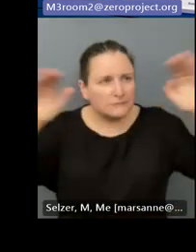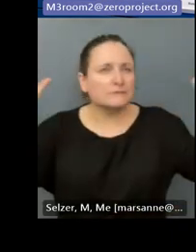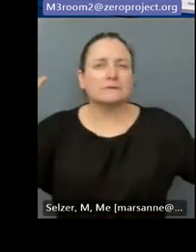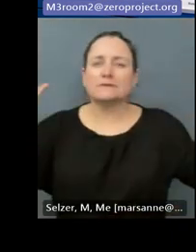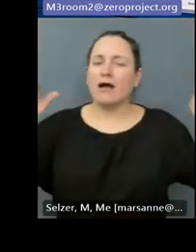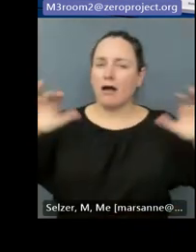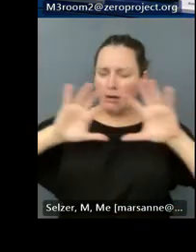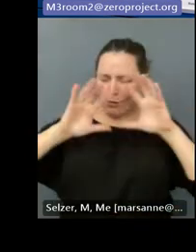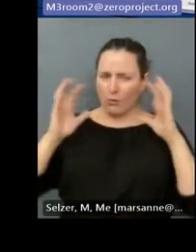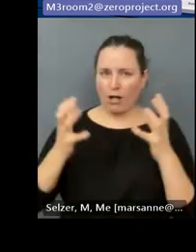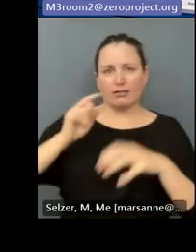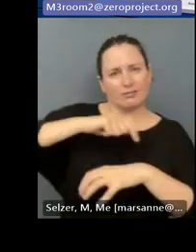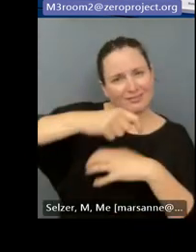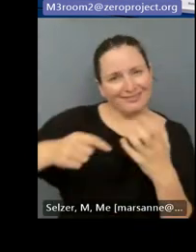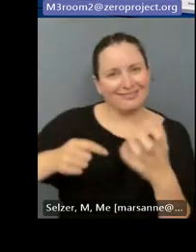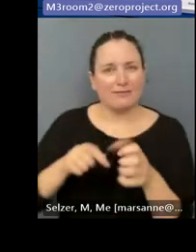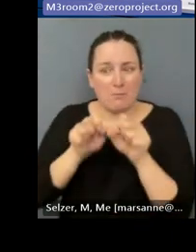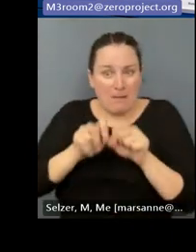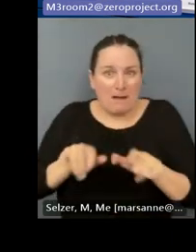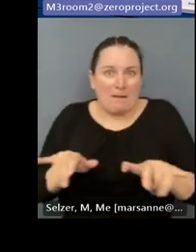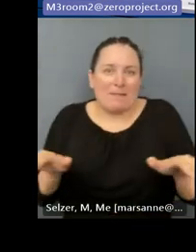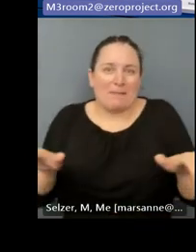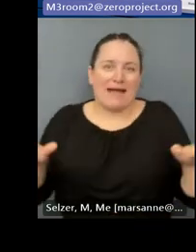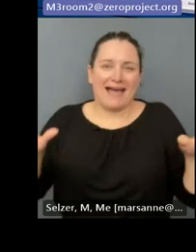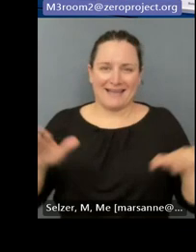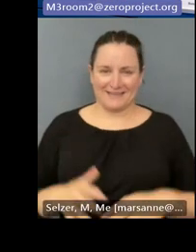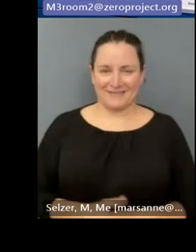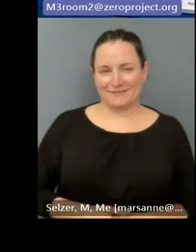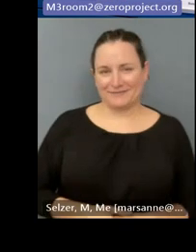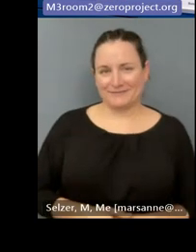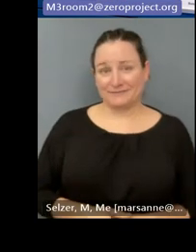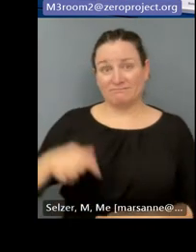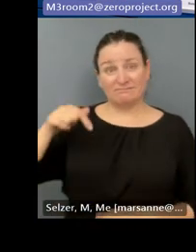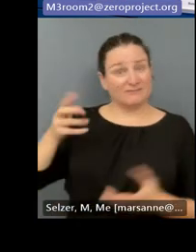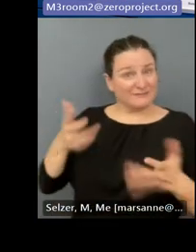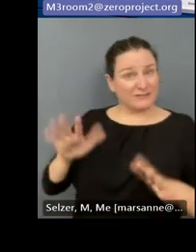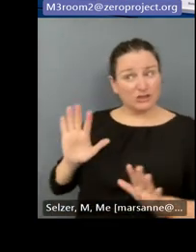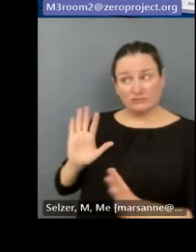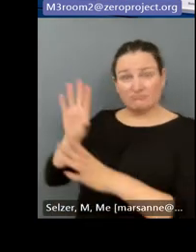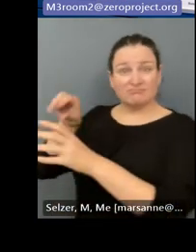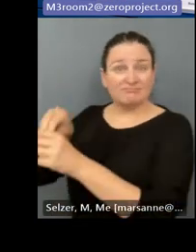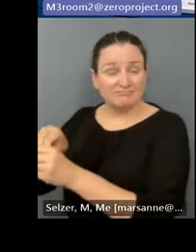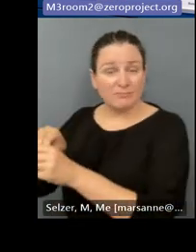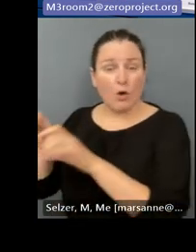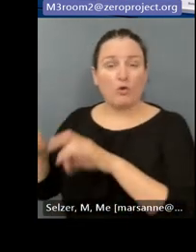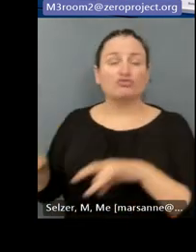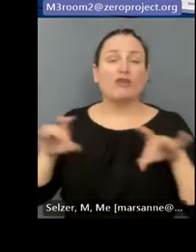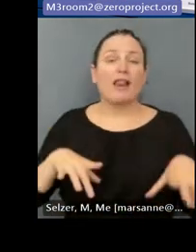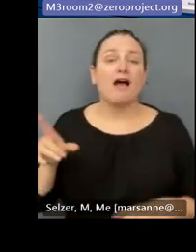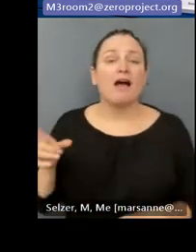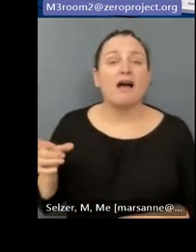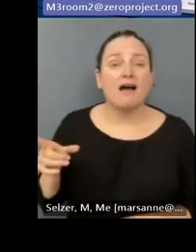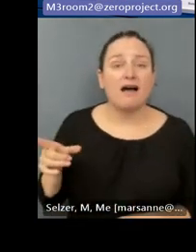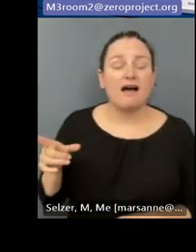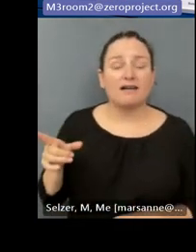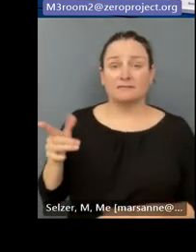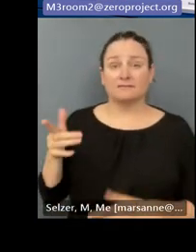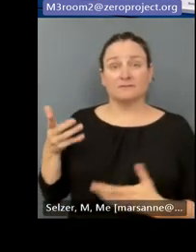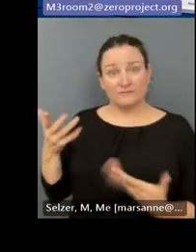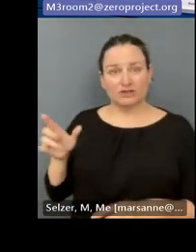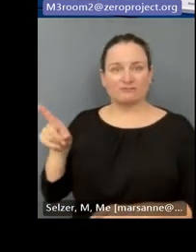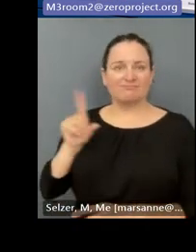a reality. Right now, we have reached Australia at the beginning of this year, and we hope that there